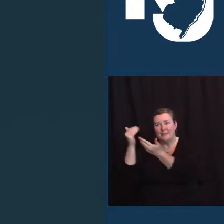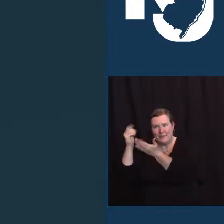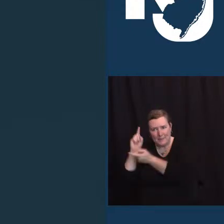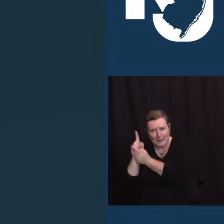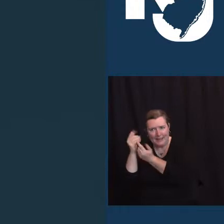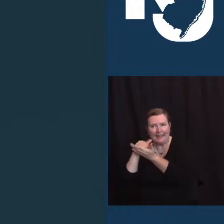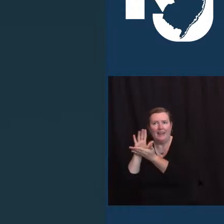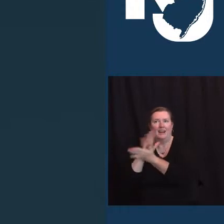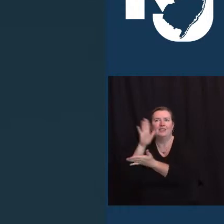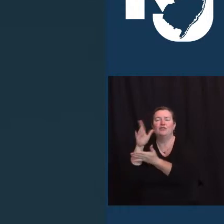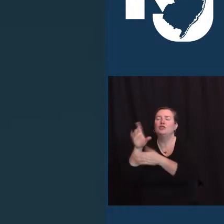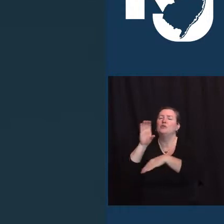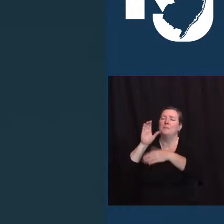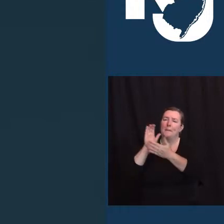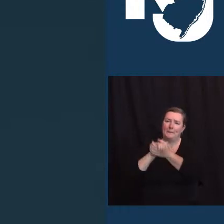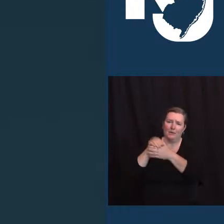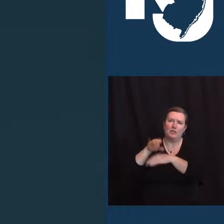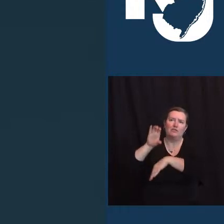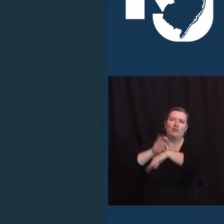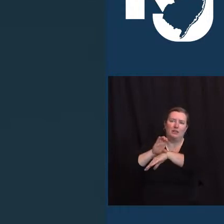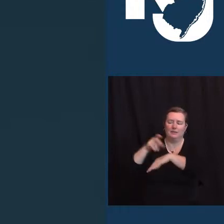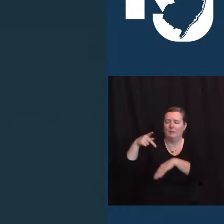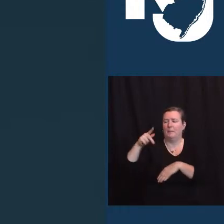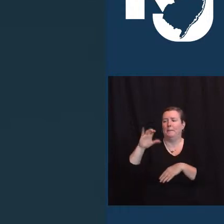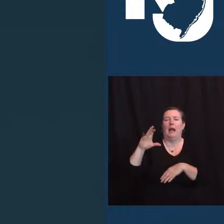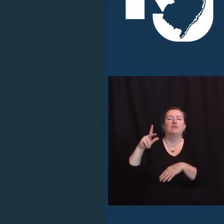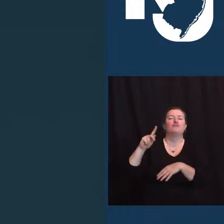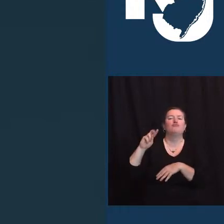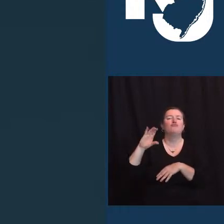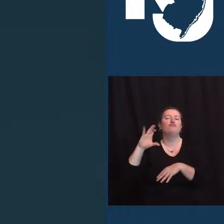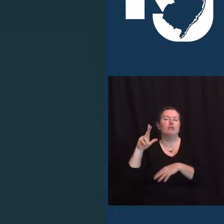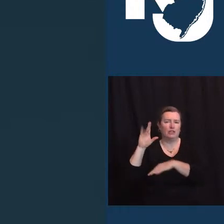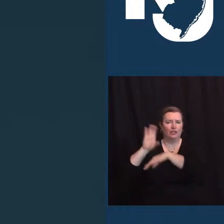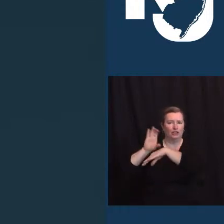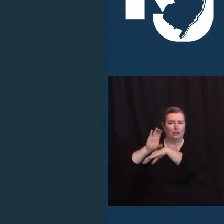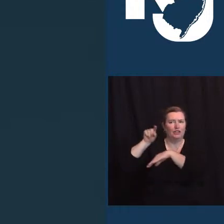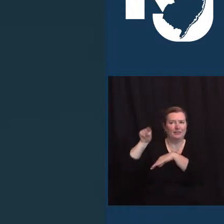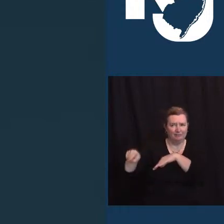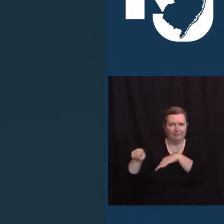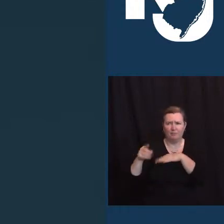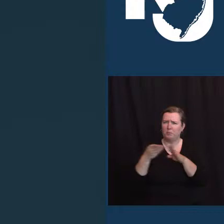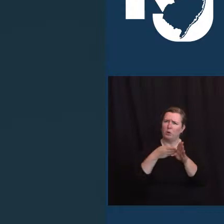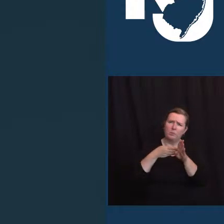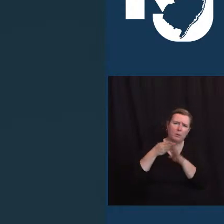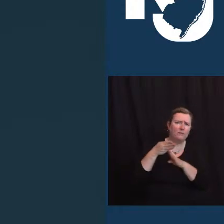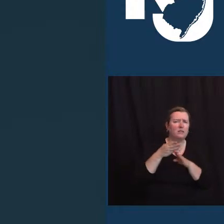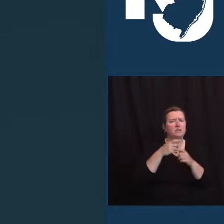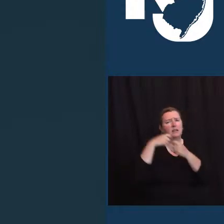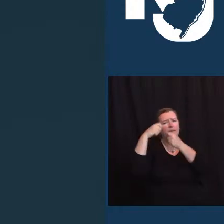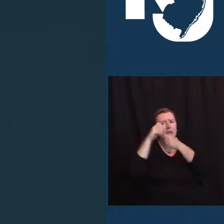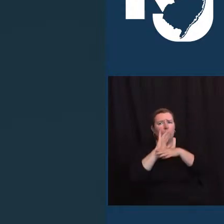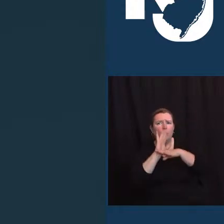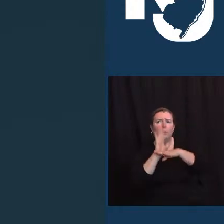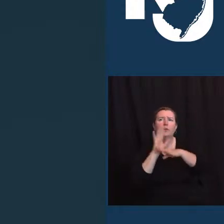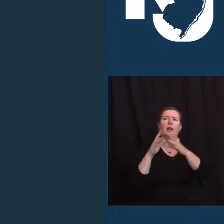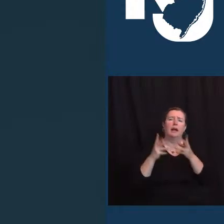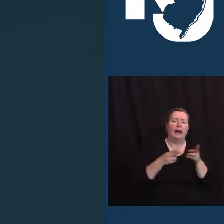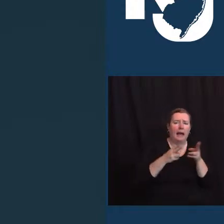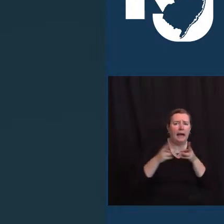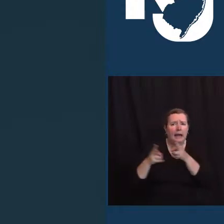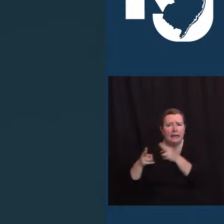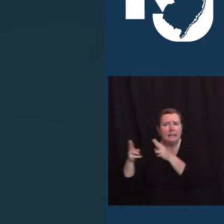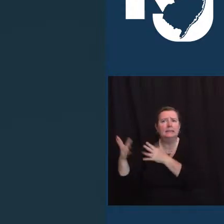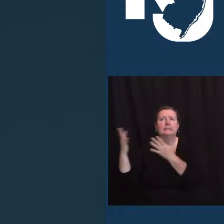Kilpatrick Chapel on the campus of RU. He was a professional in film and video editing, having started his career with Major League